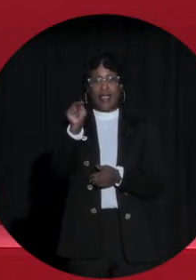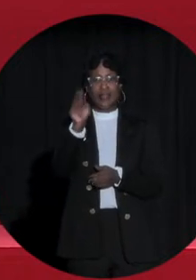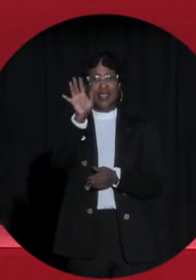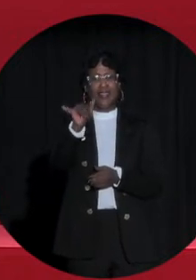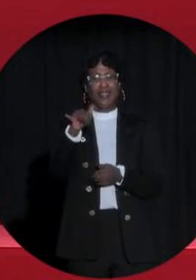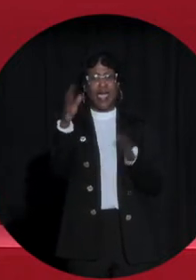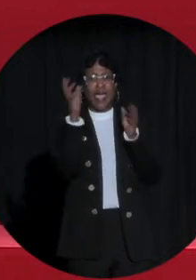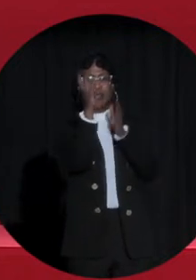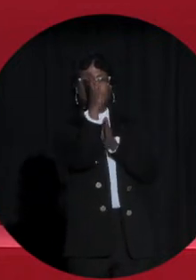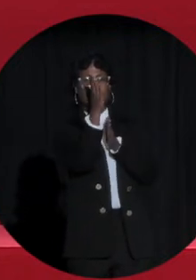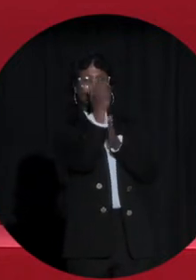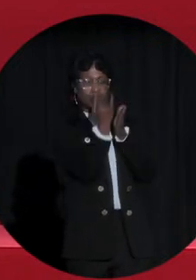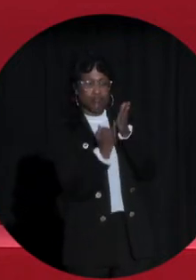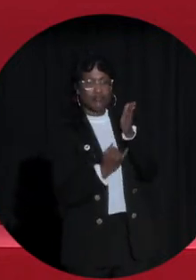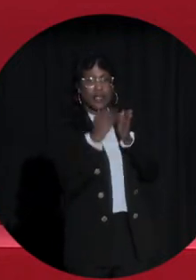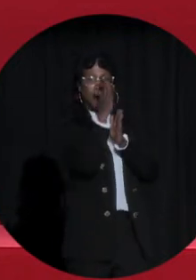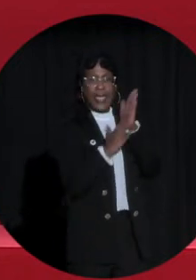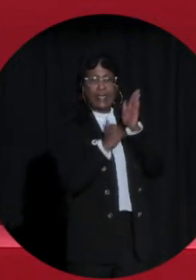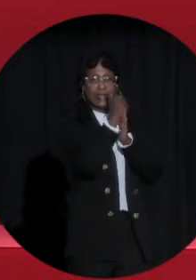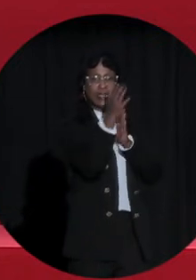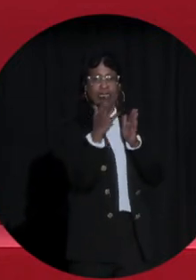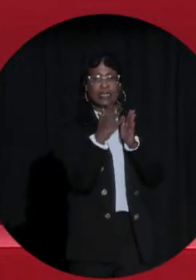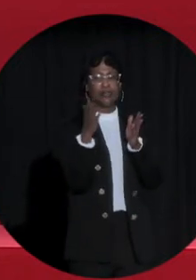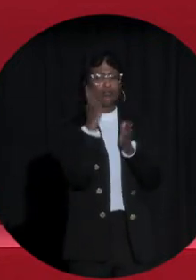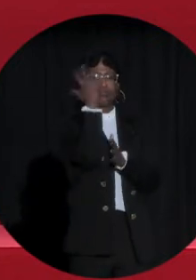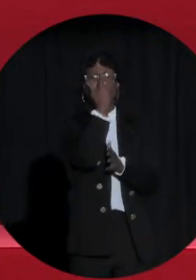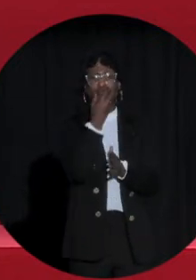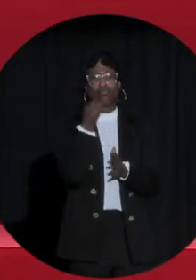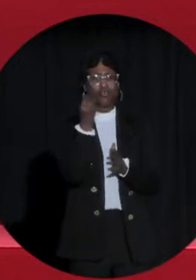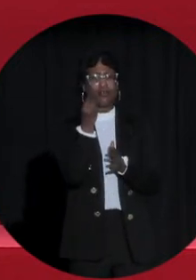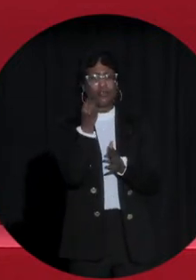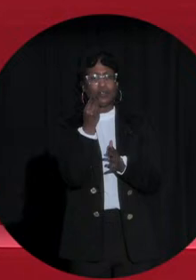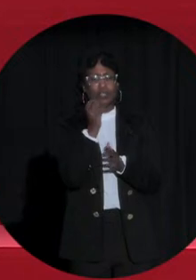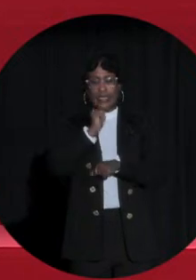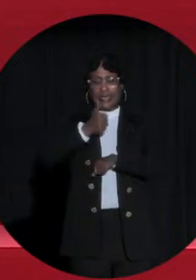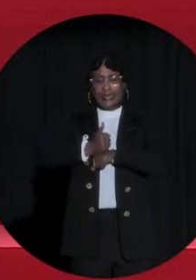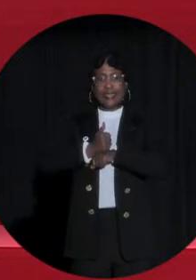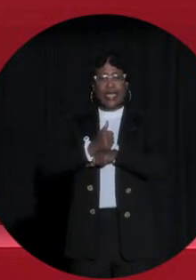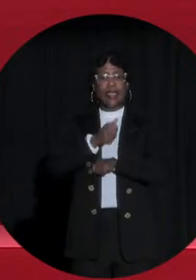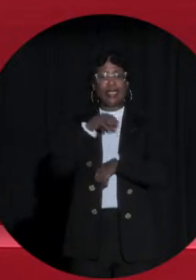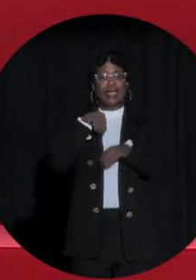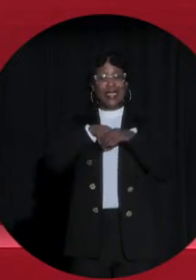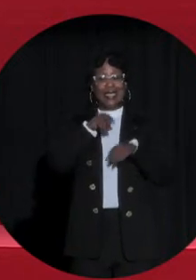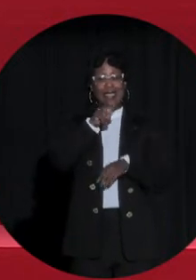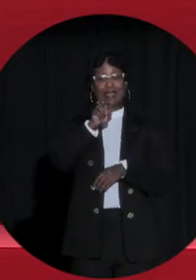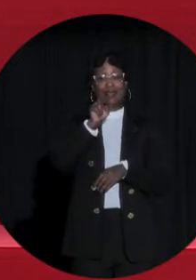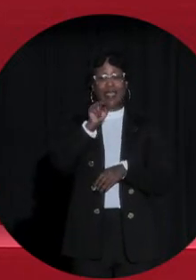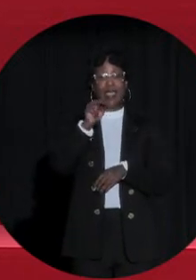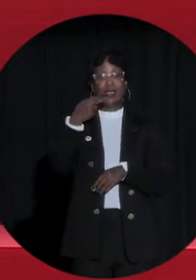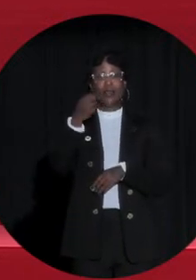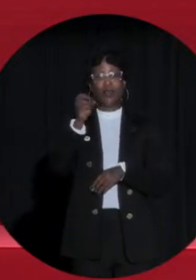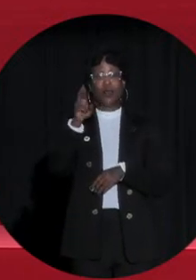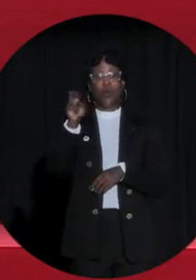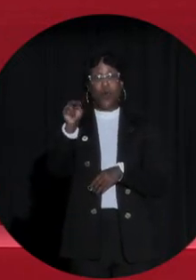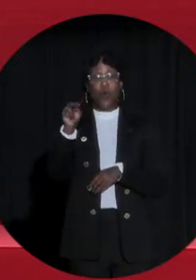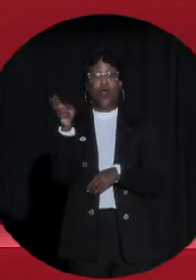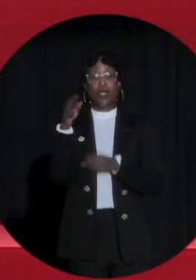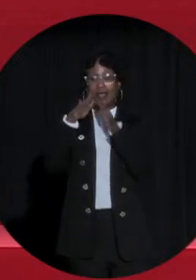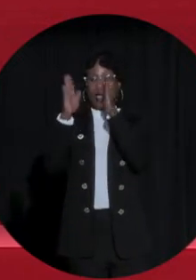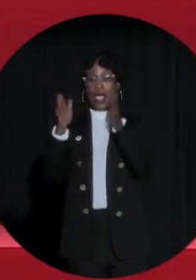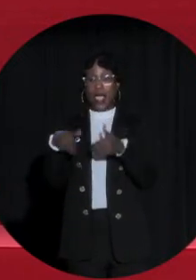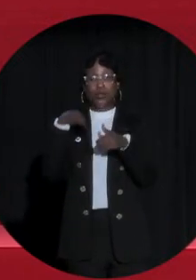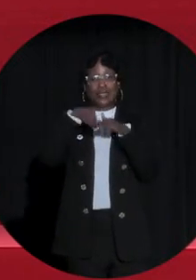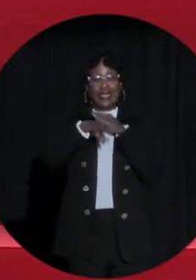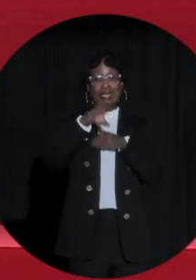of the artwork. This is the Van Horn House, located in Capitol Heights. It was built in 1803